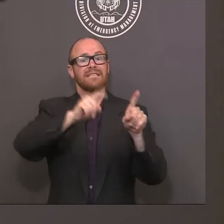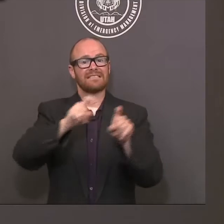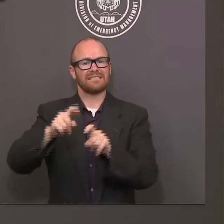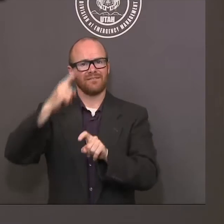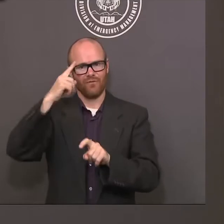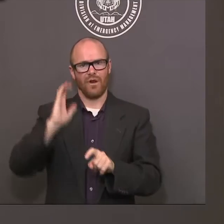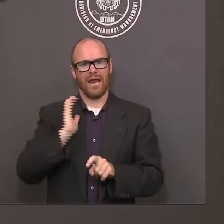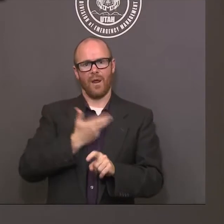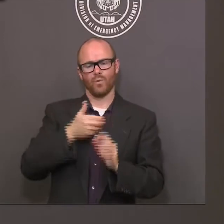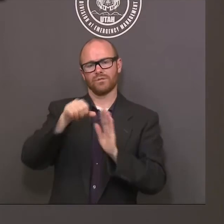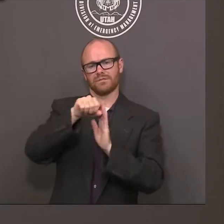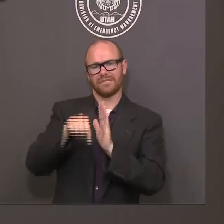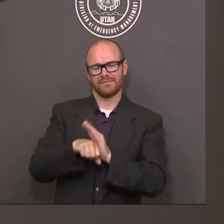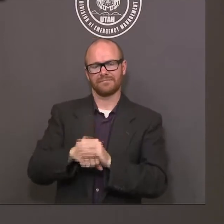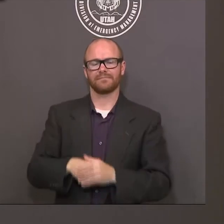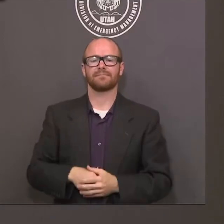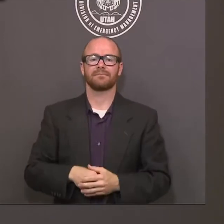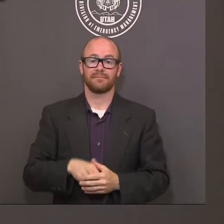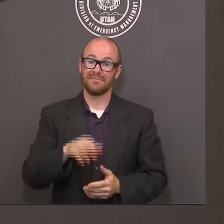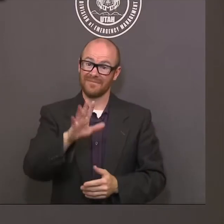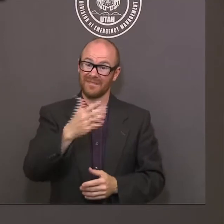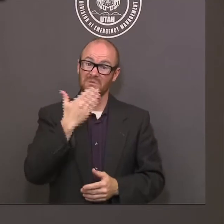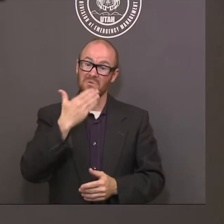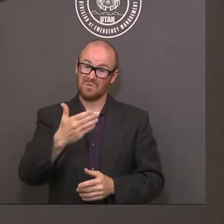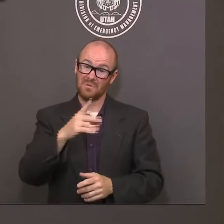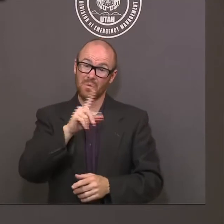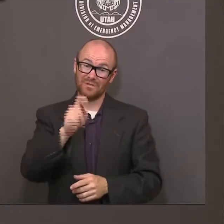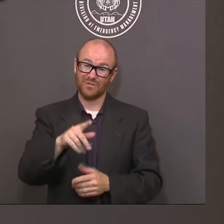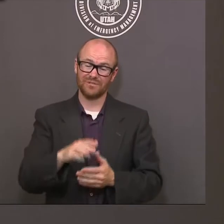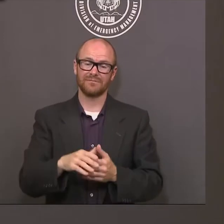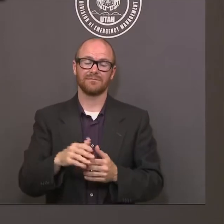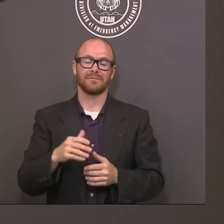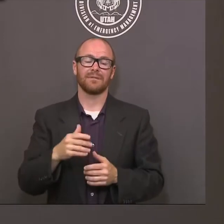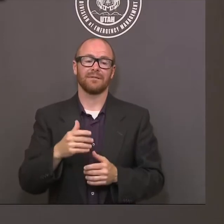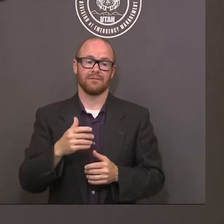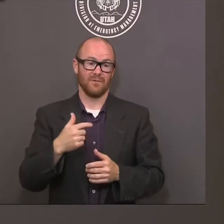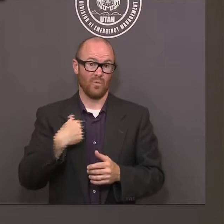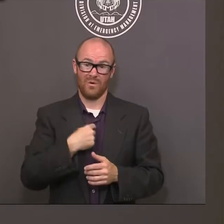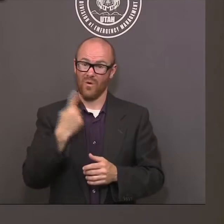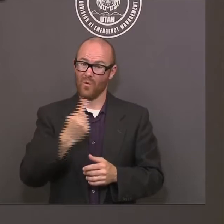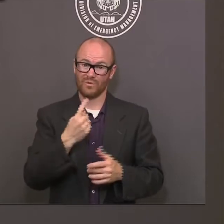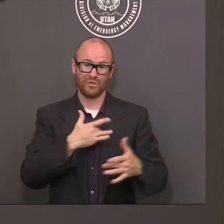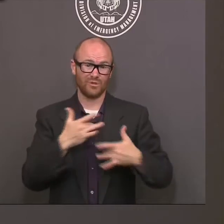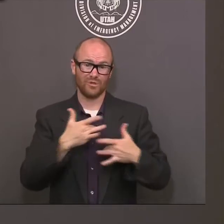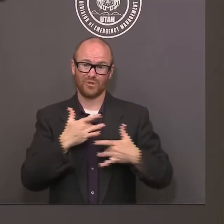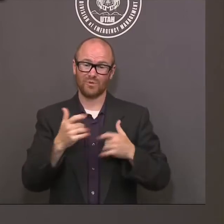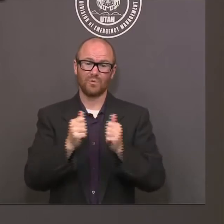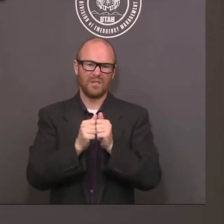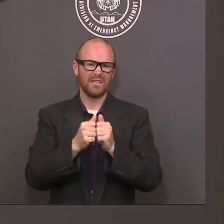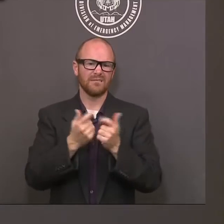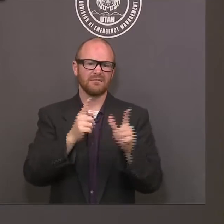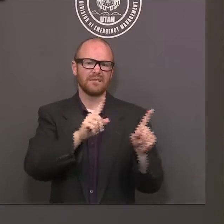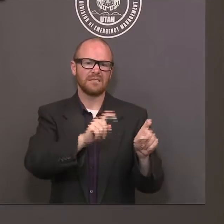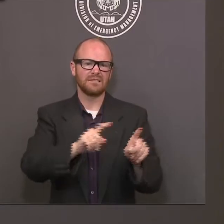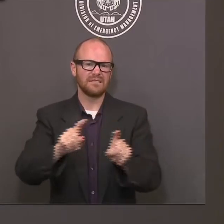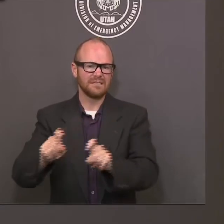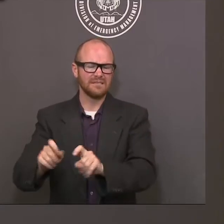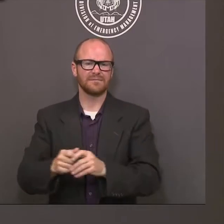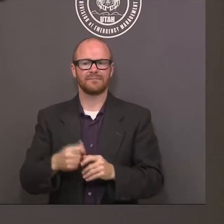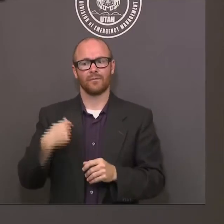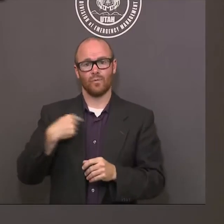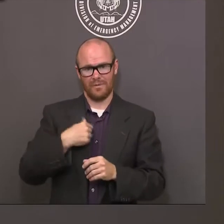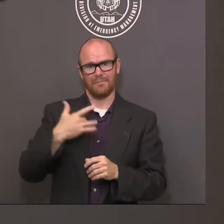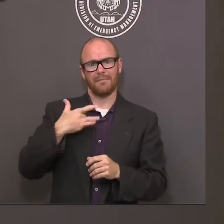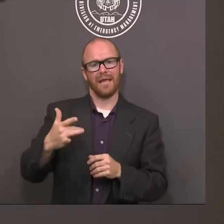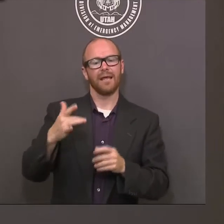You know, we're constantly concerned about testing. As I've talked with other governors who've contacted me, and we've had discussions usually on a